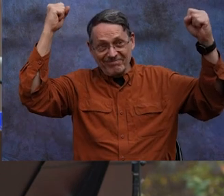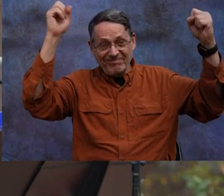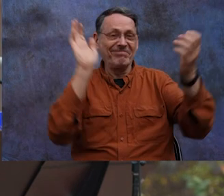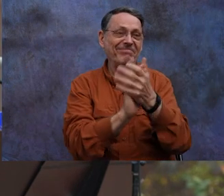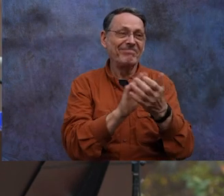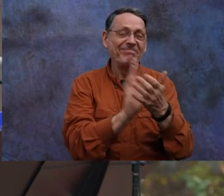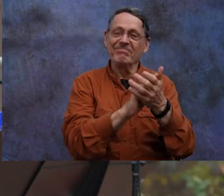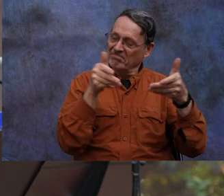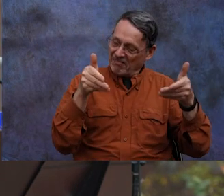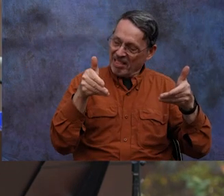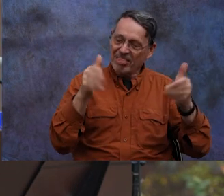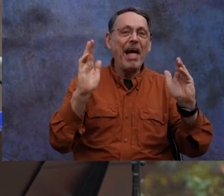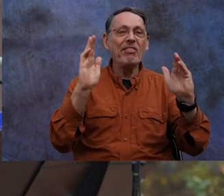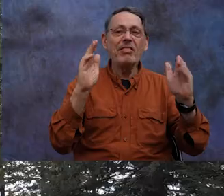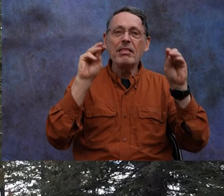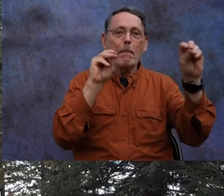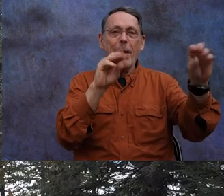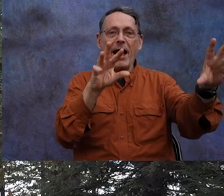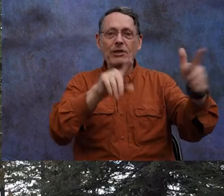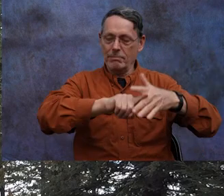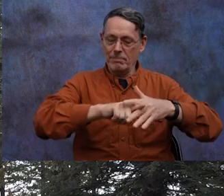Let the magic begin.